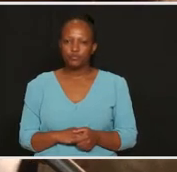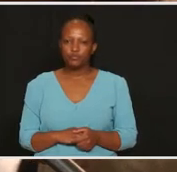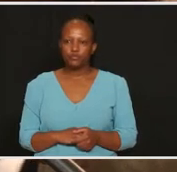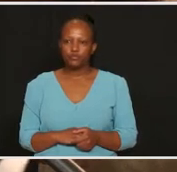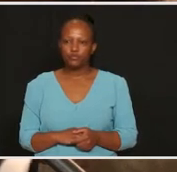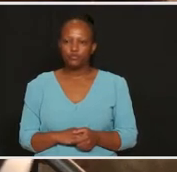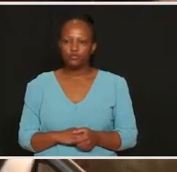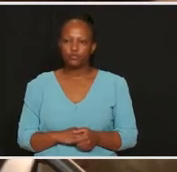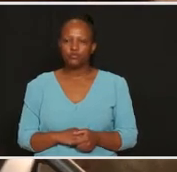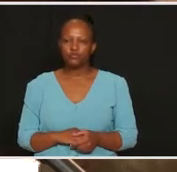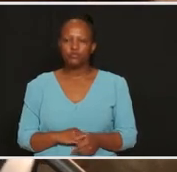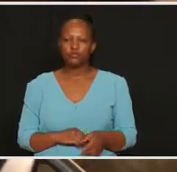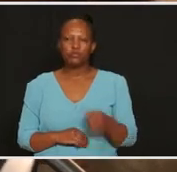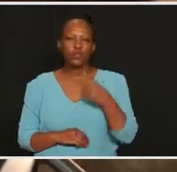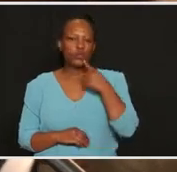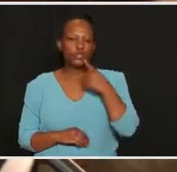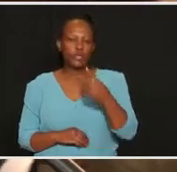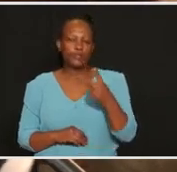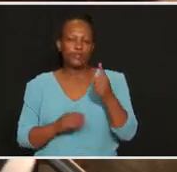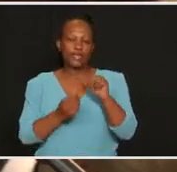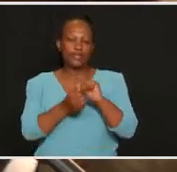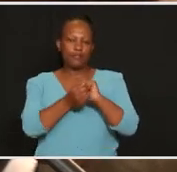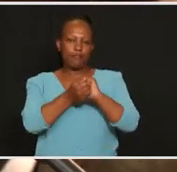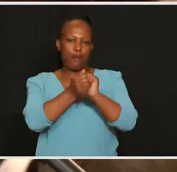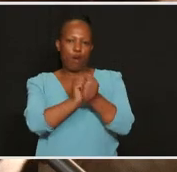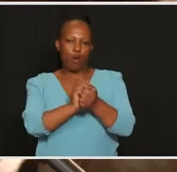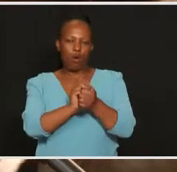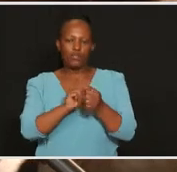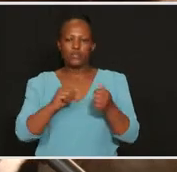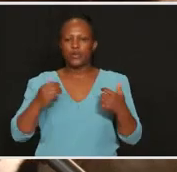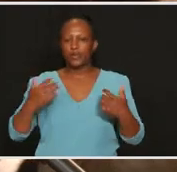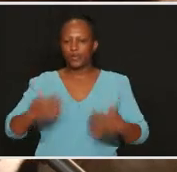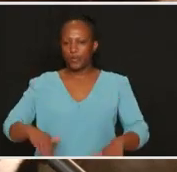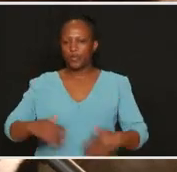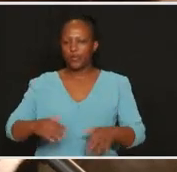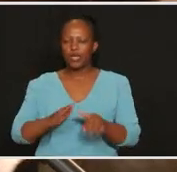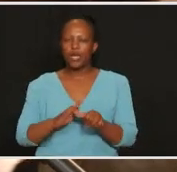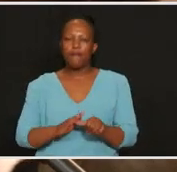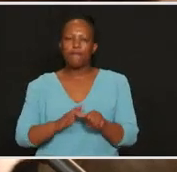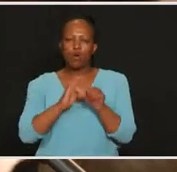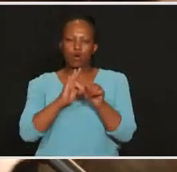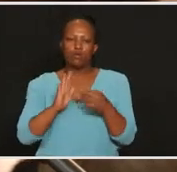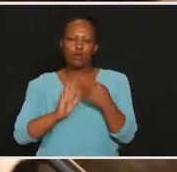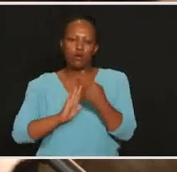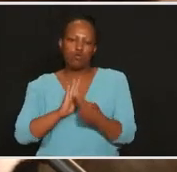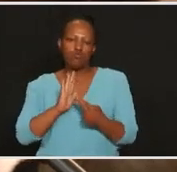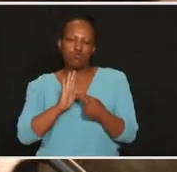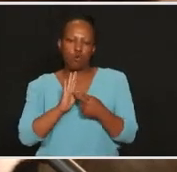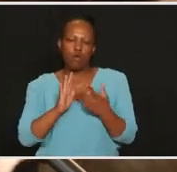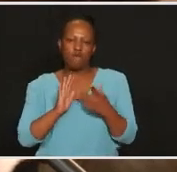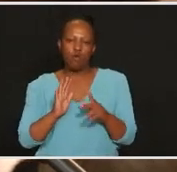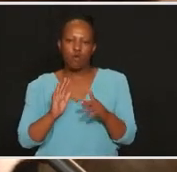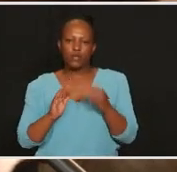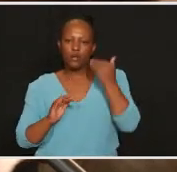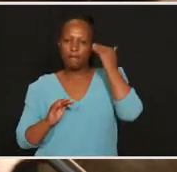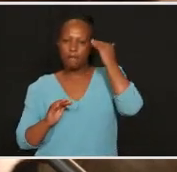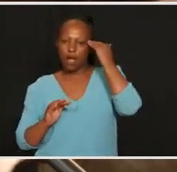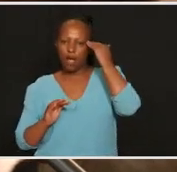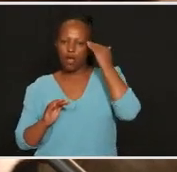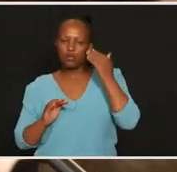parties playing a very important role in the stimulation of a physical mind